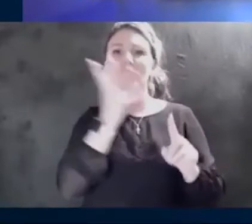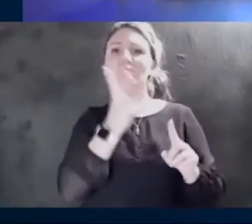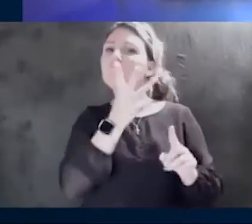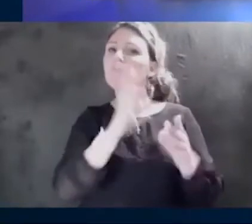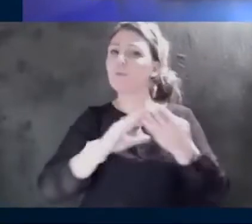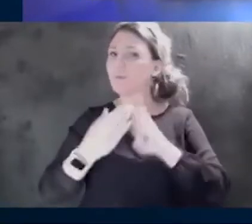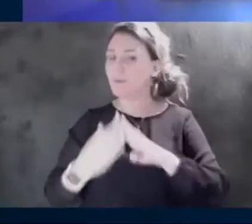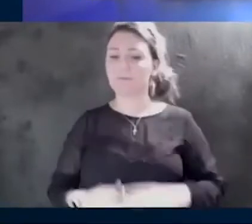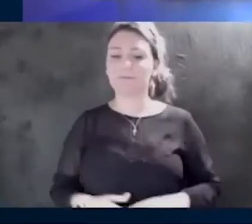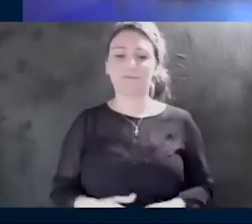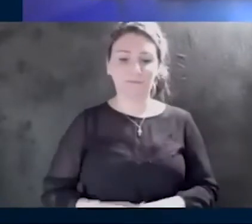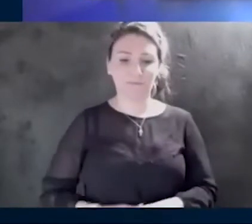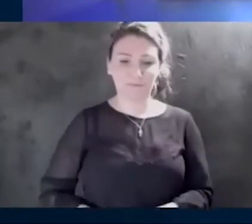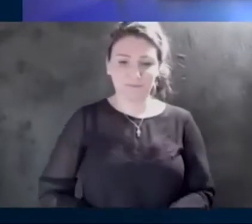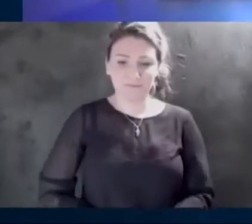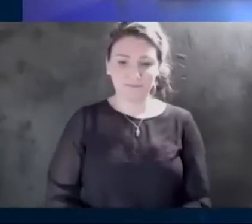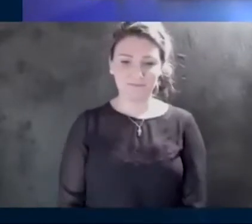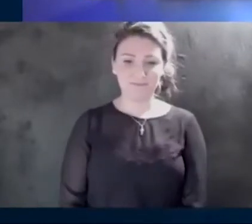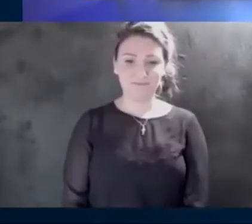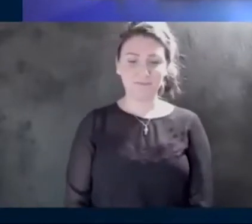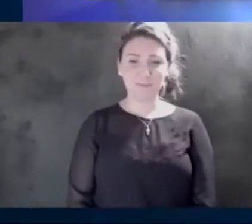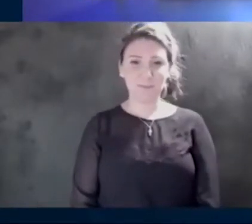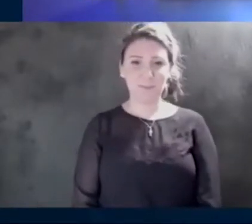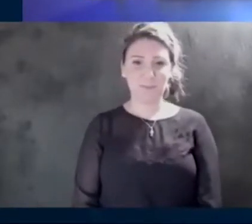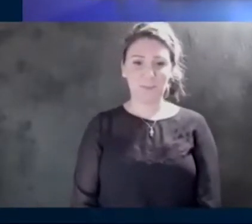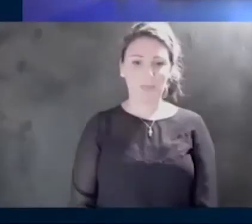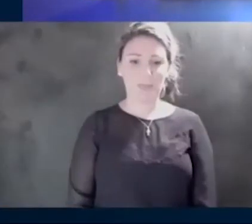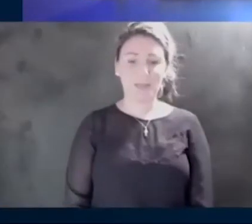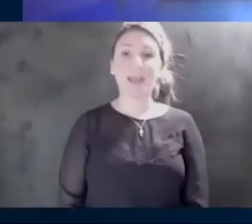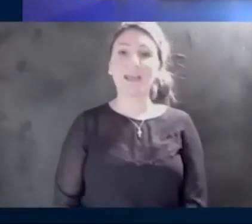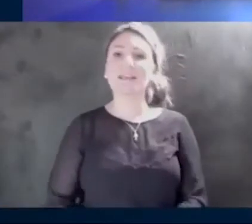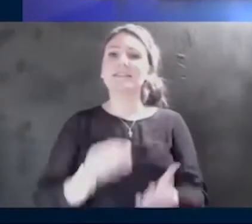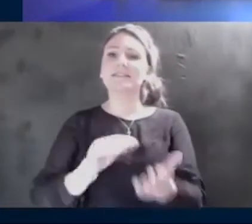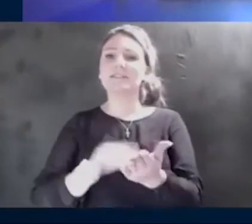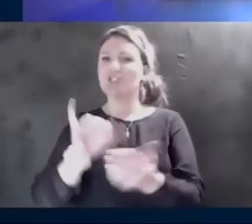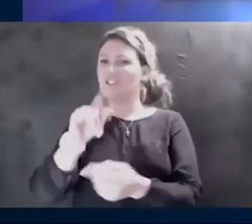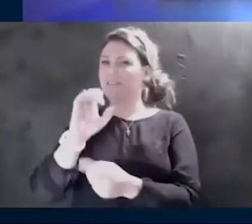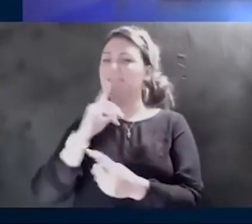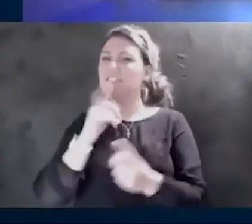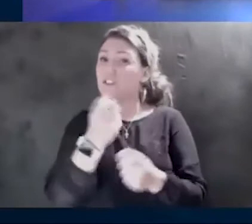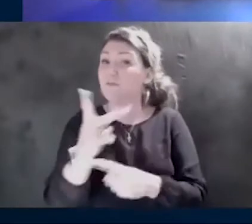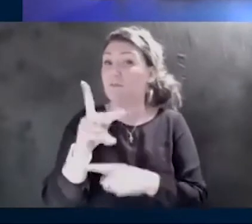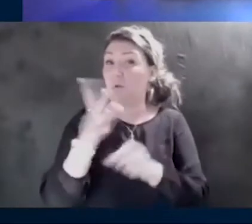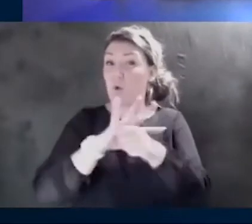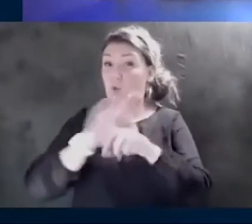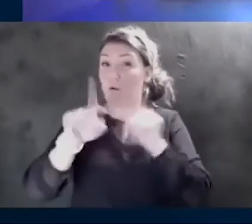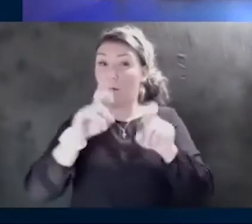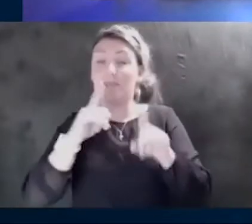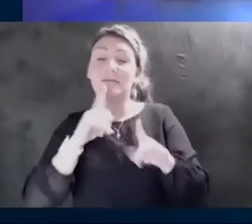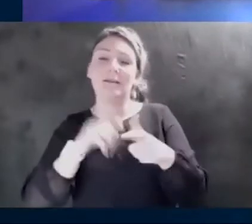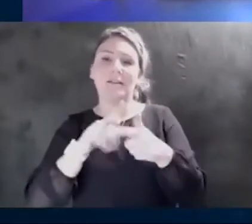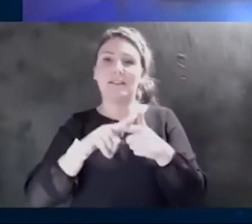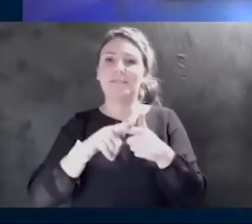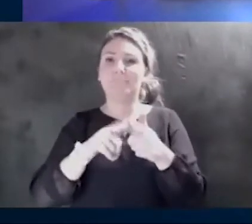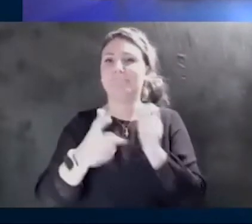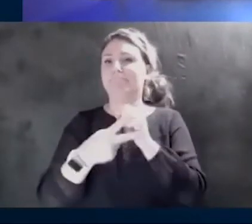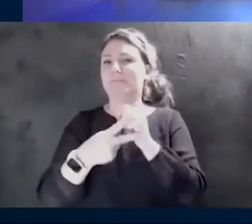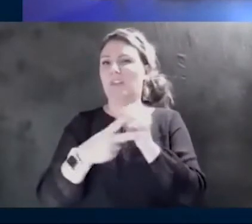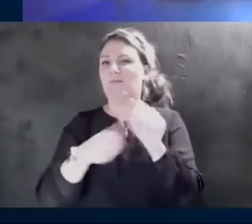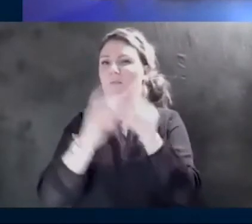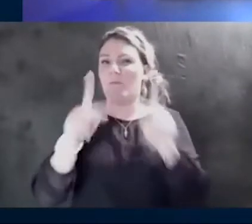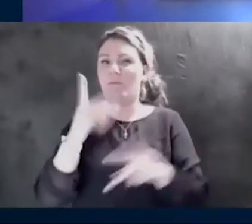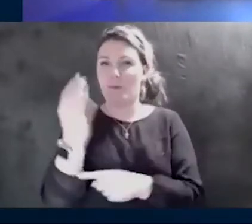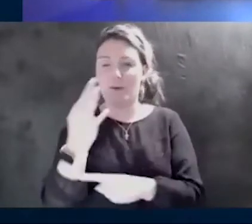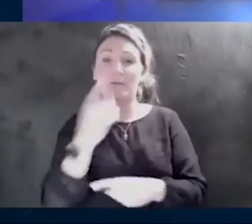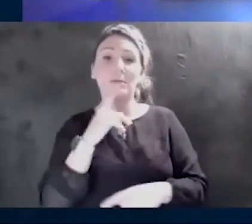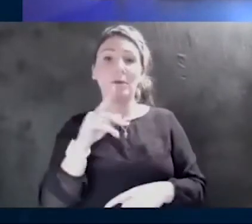Jess. Dr. Stites, I just want to get to a few COVID questions. I know we're Please. tight on time, and then we'll save the rest for follow-up Friday. Anil has a question. He says that